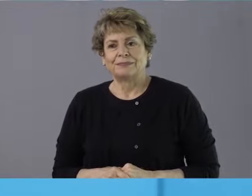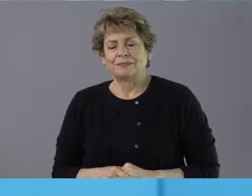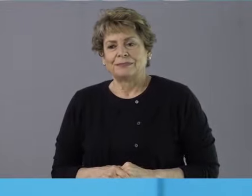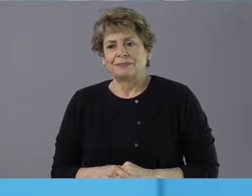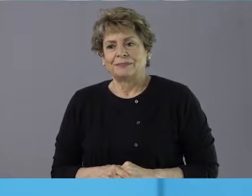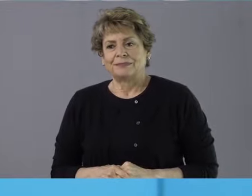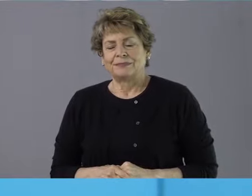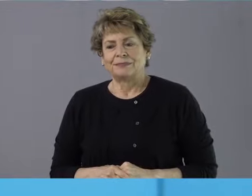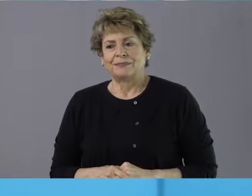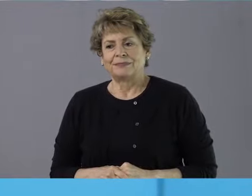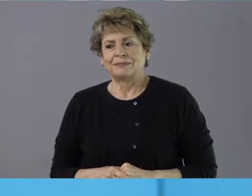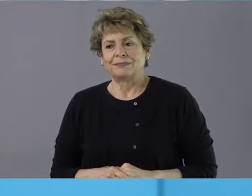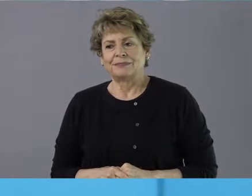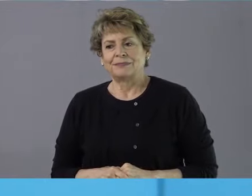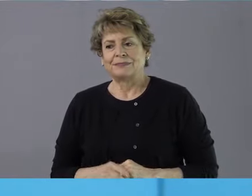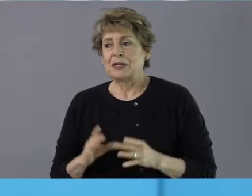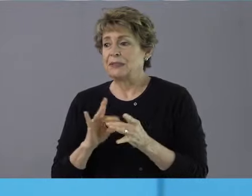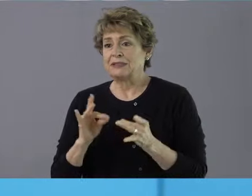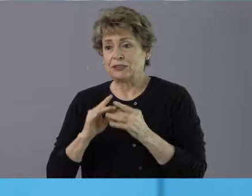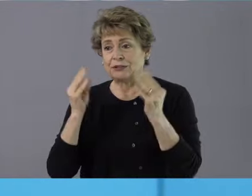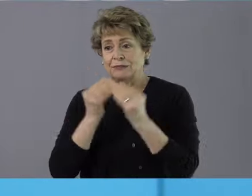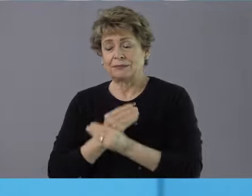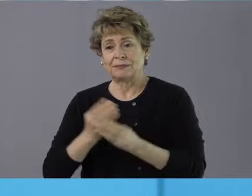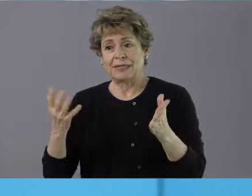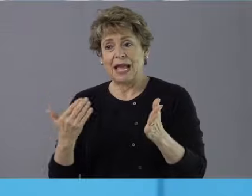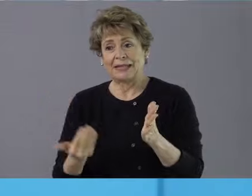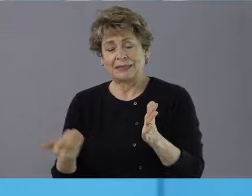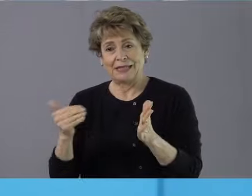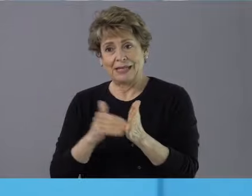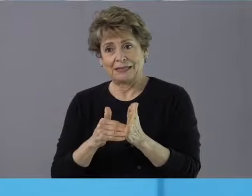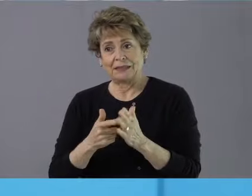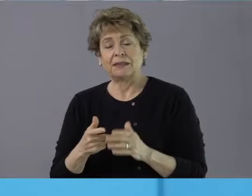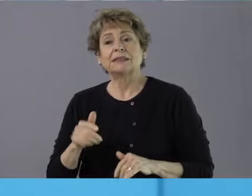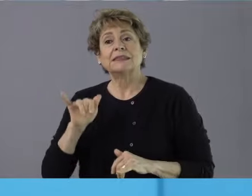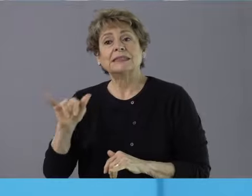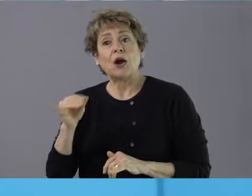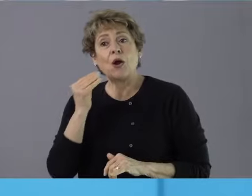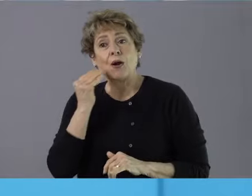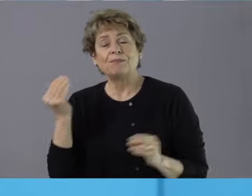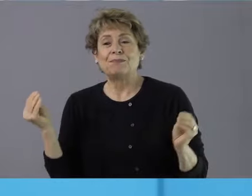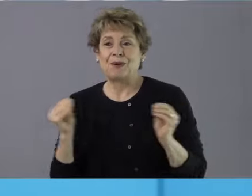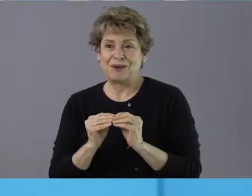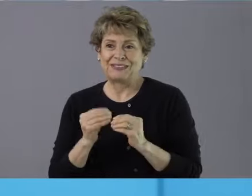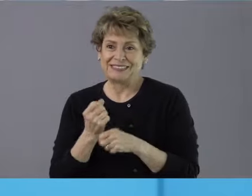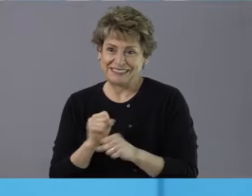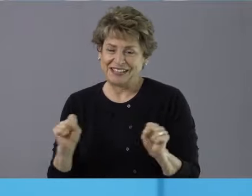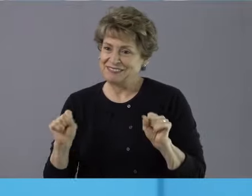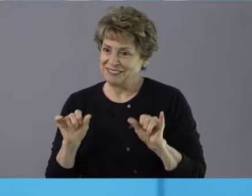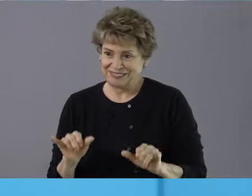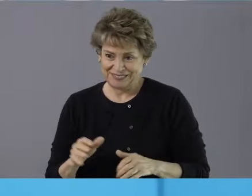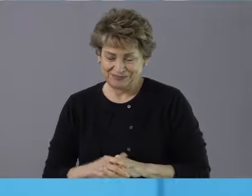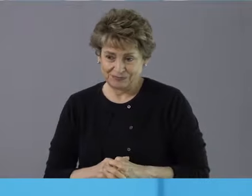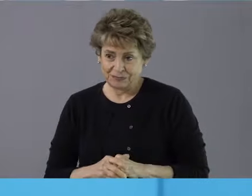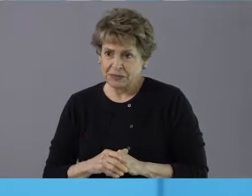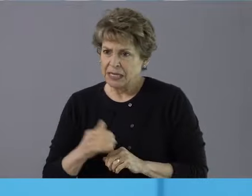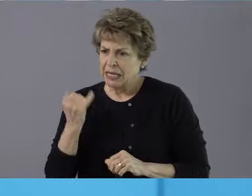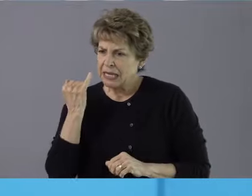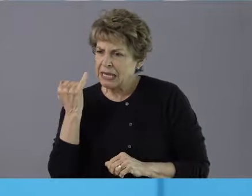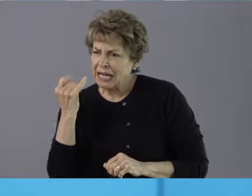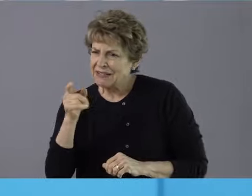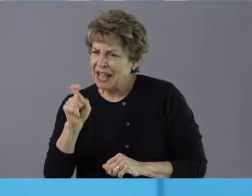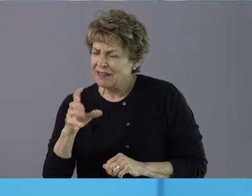the message is you are safer at home. But if you need to go out, what I'm asking you to do is just to limit that mobility. If you need to go